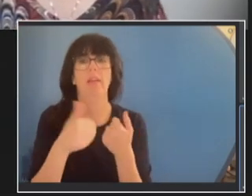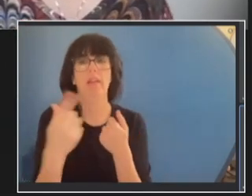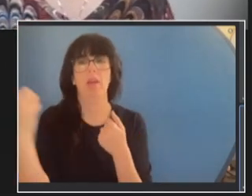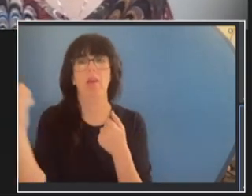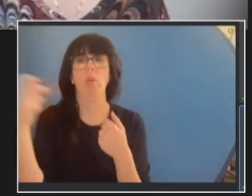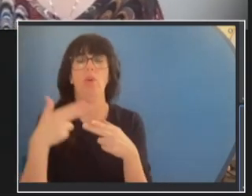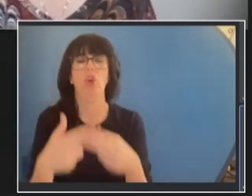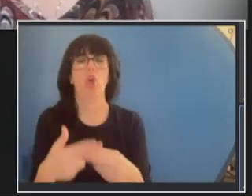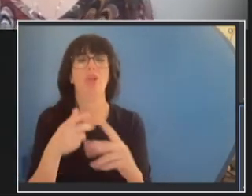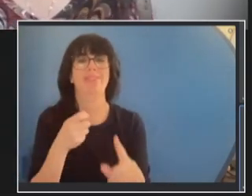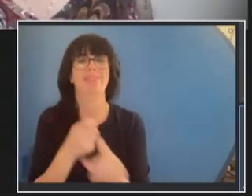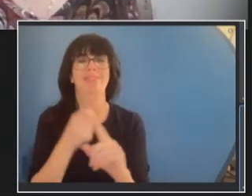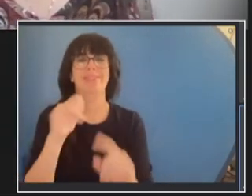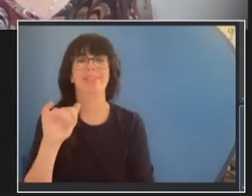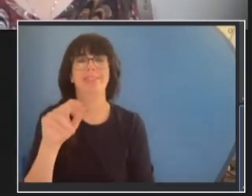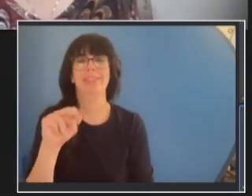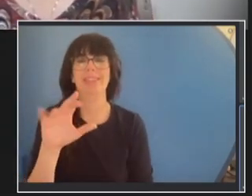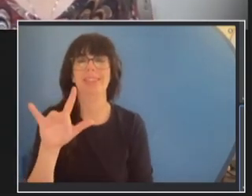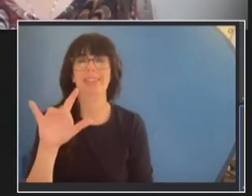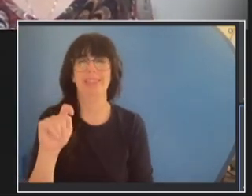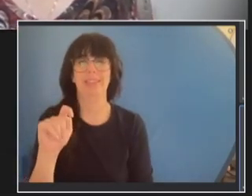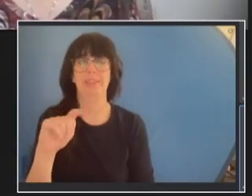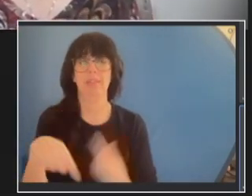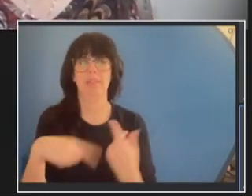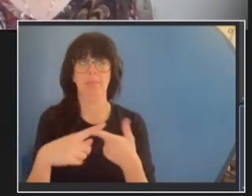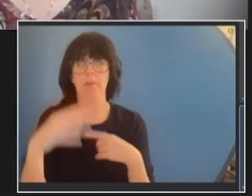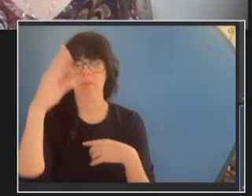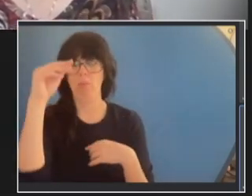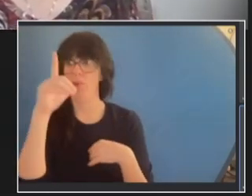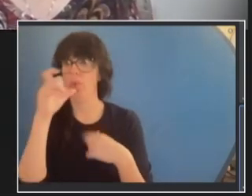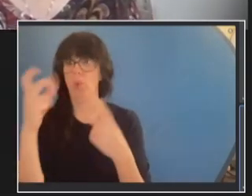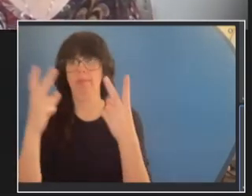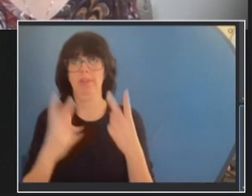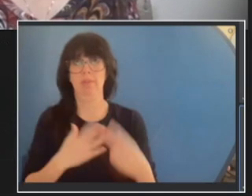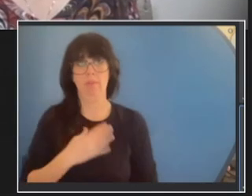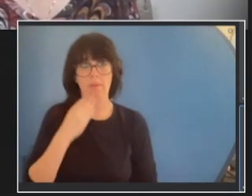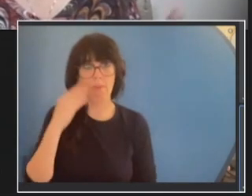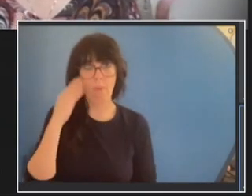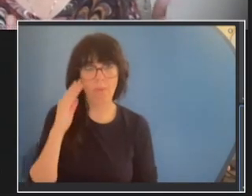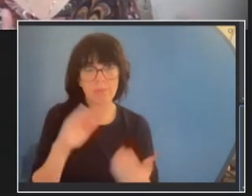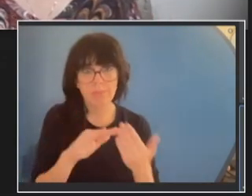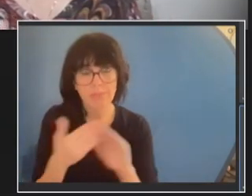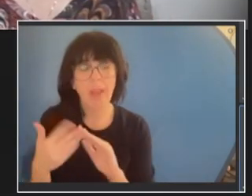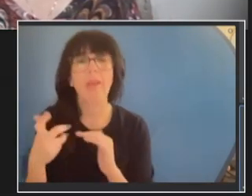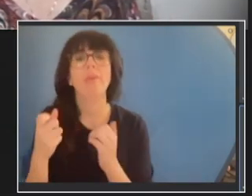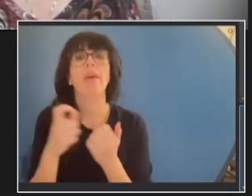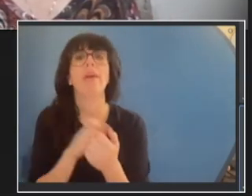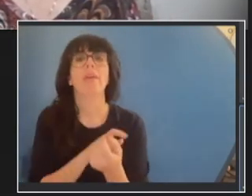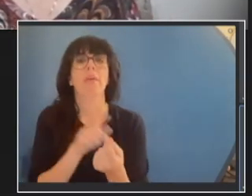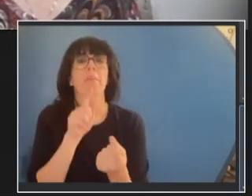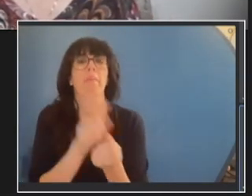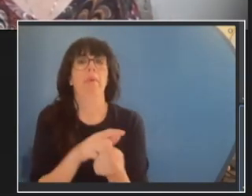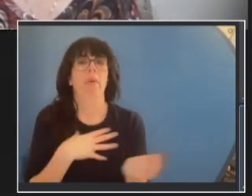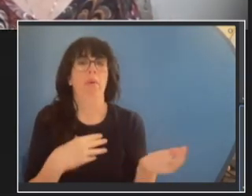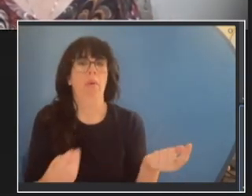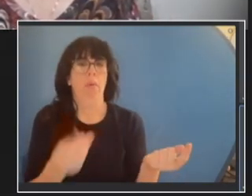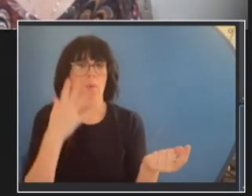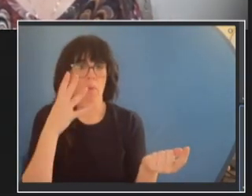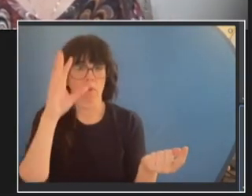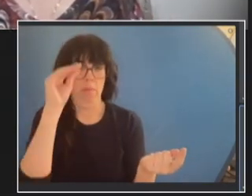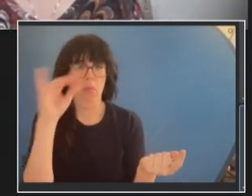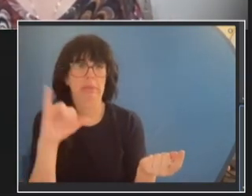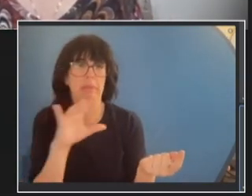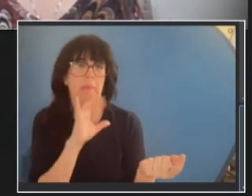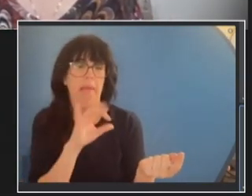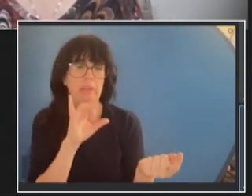it is about a boy who visited my hometown of Baltimore and met a white boy about the same age, and